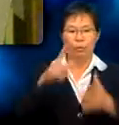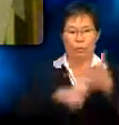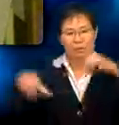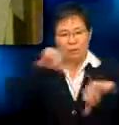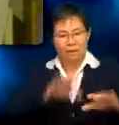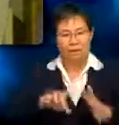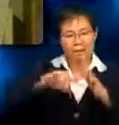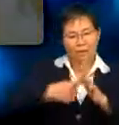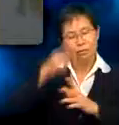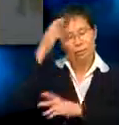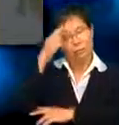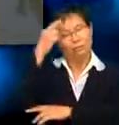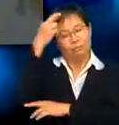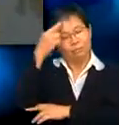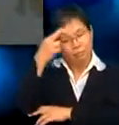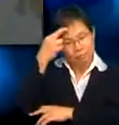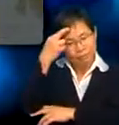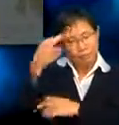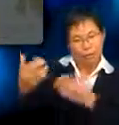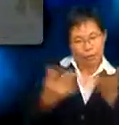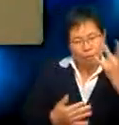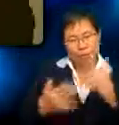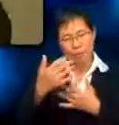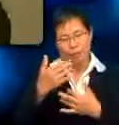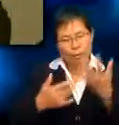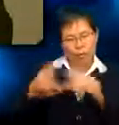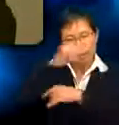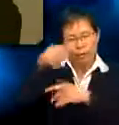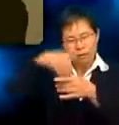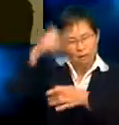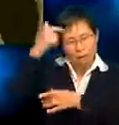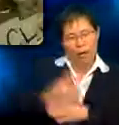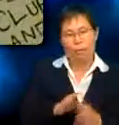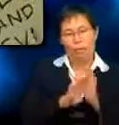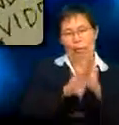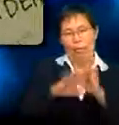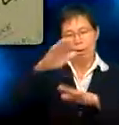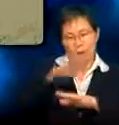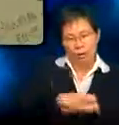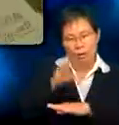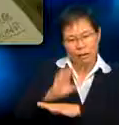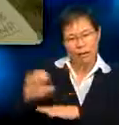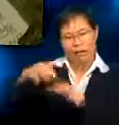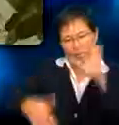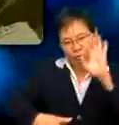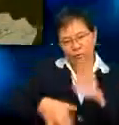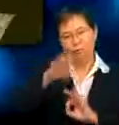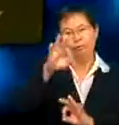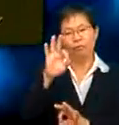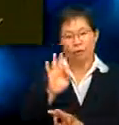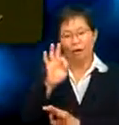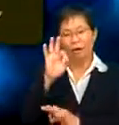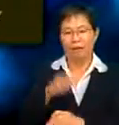Starts to wonder, burning questions fill his mind. He probes on in and under, the answers he